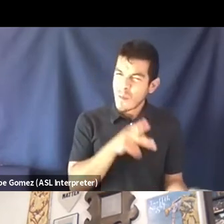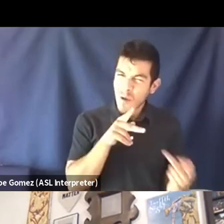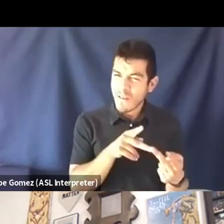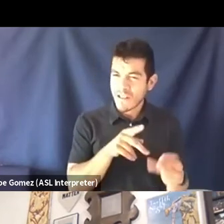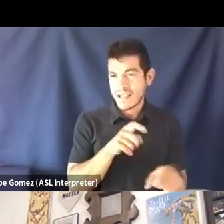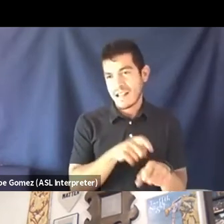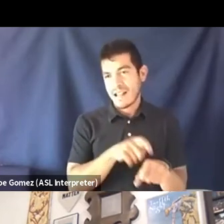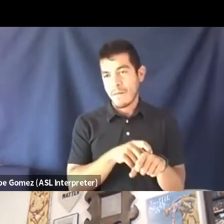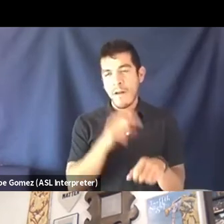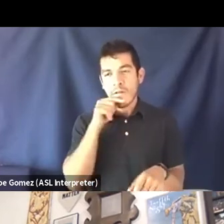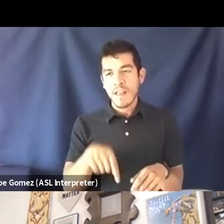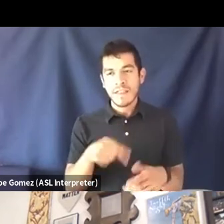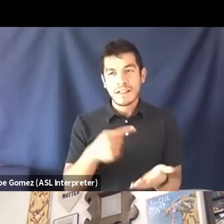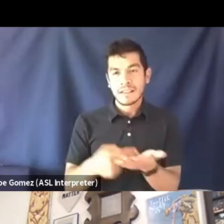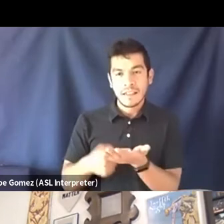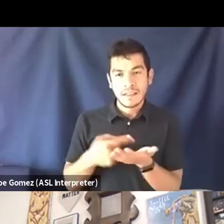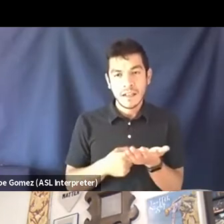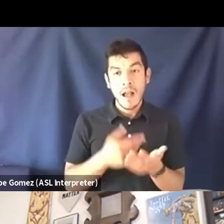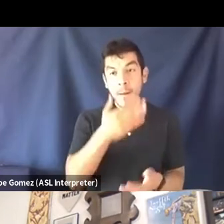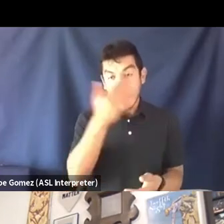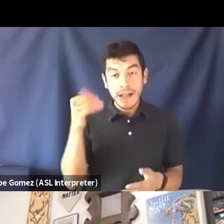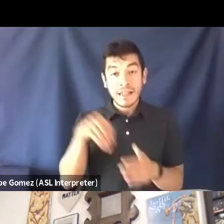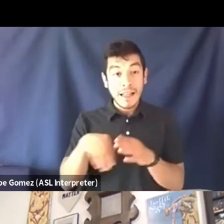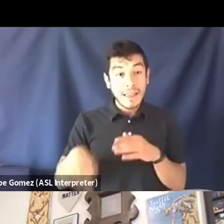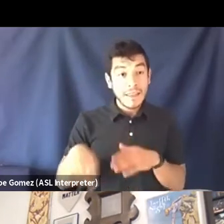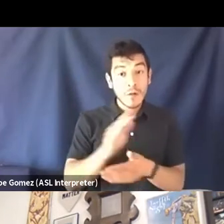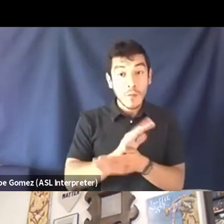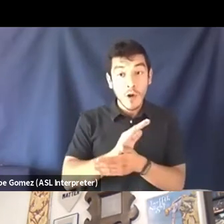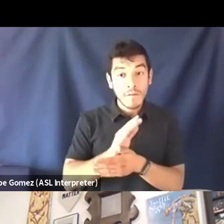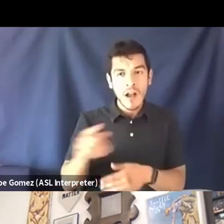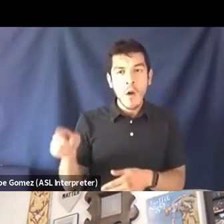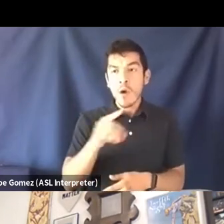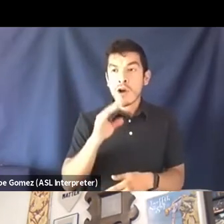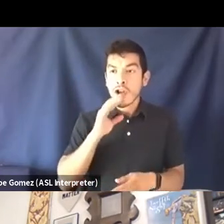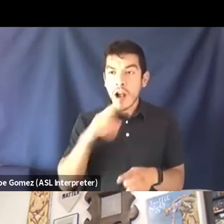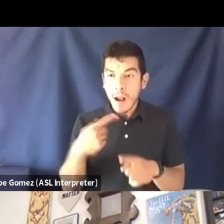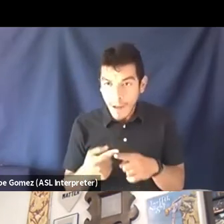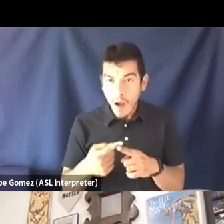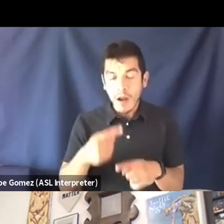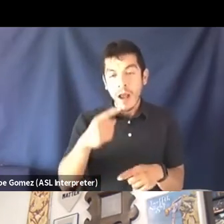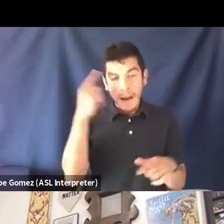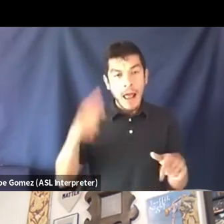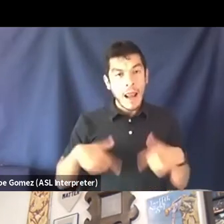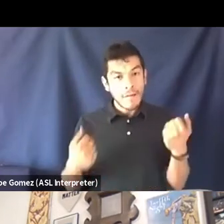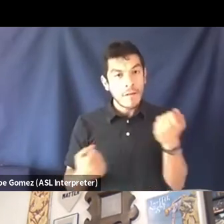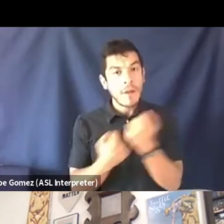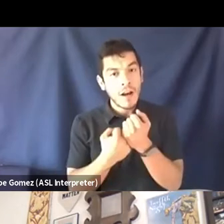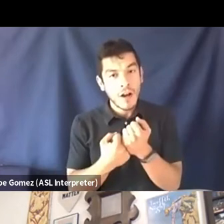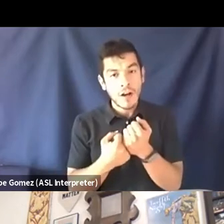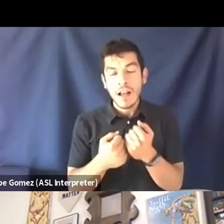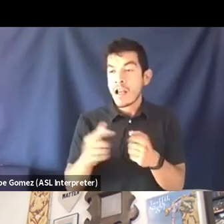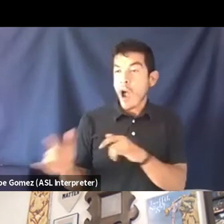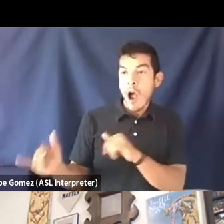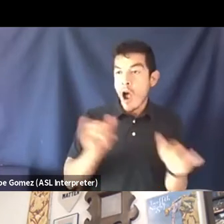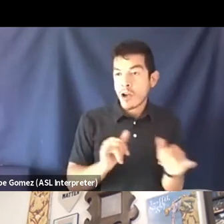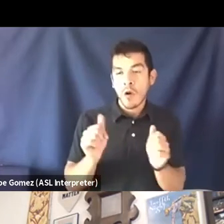time for this discussion, because in this film, we're tackling all of these issues at one time. And everything